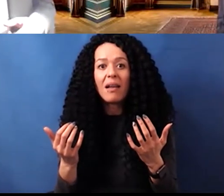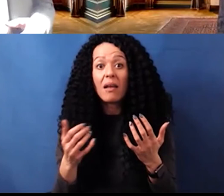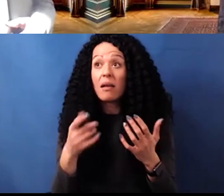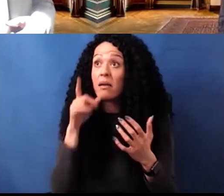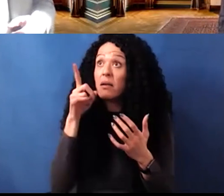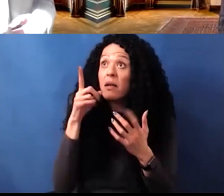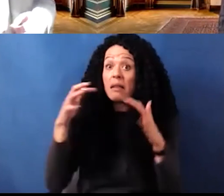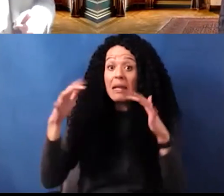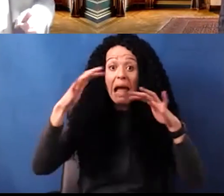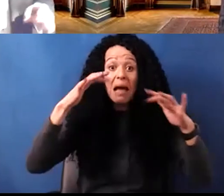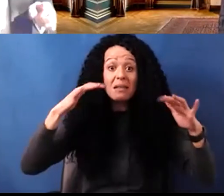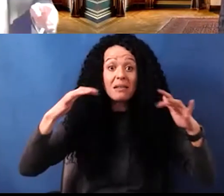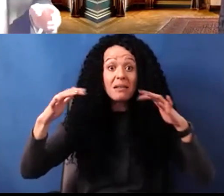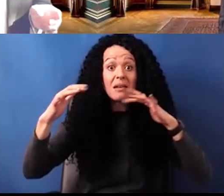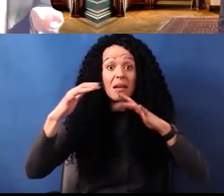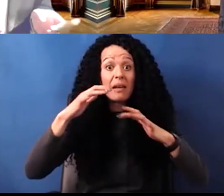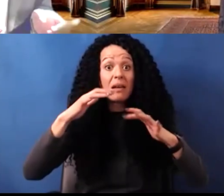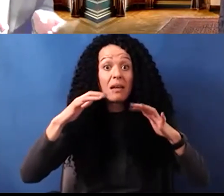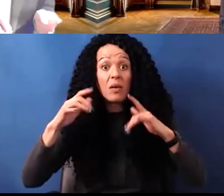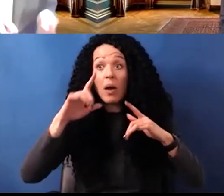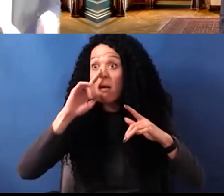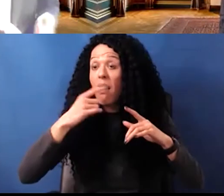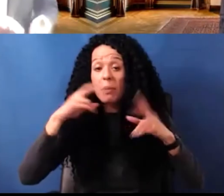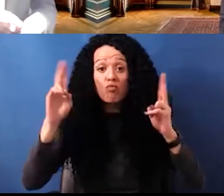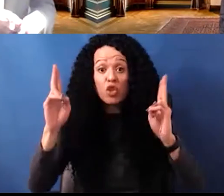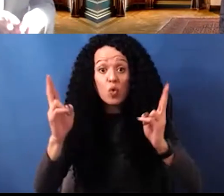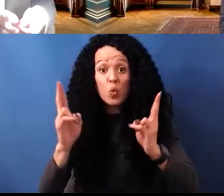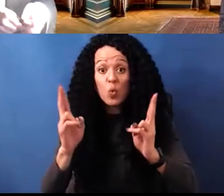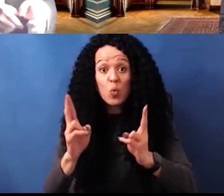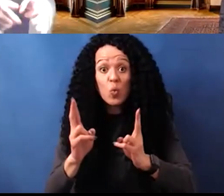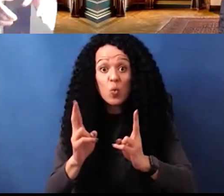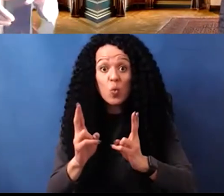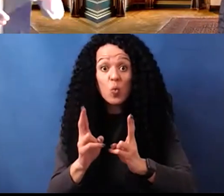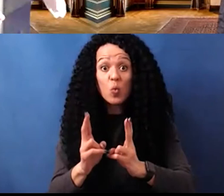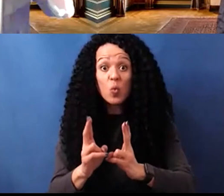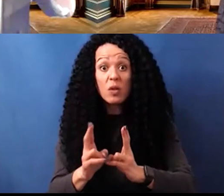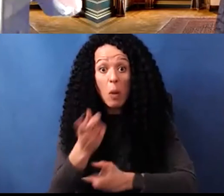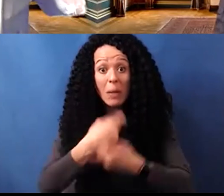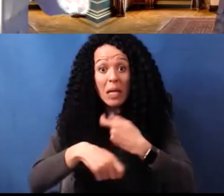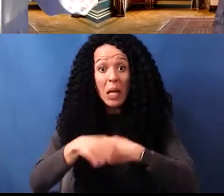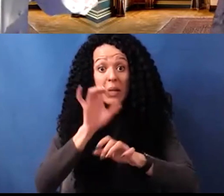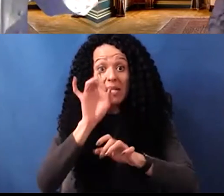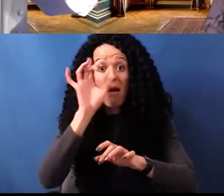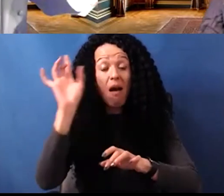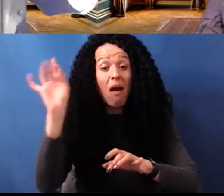incapable of being reduced into